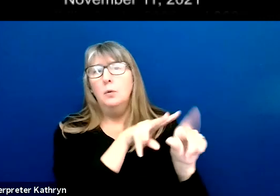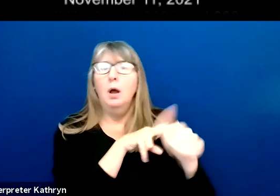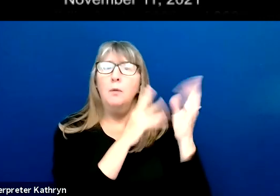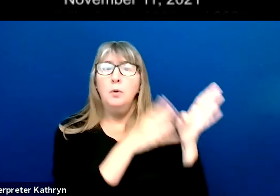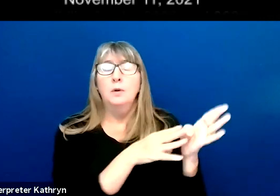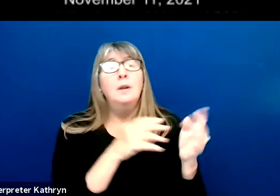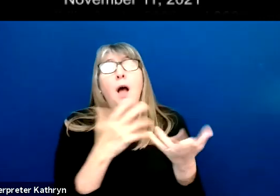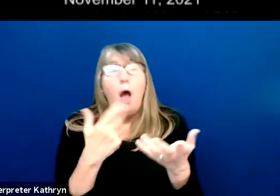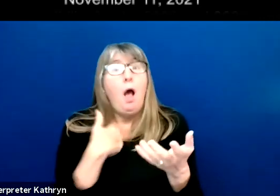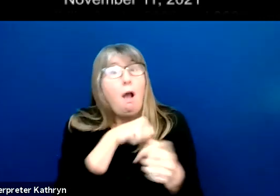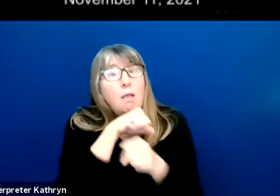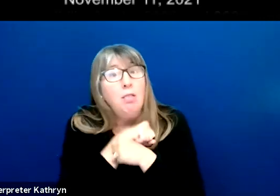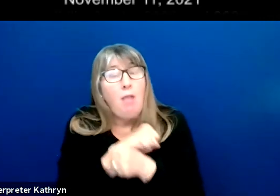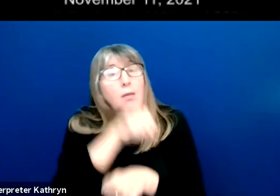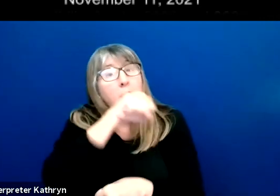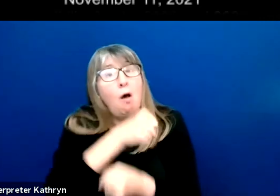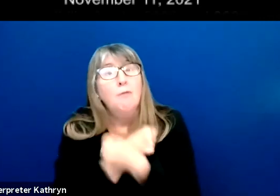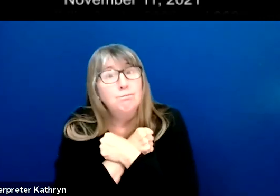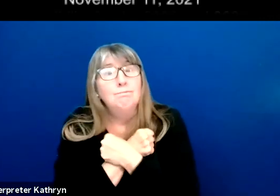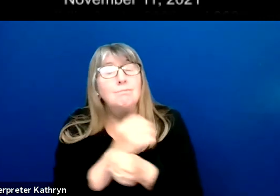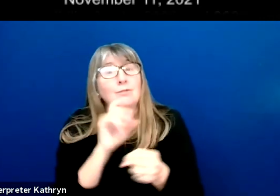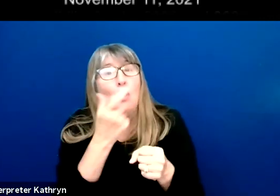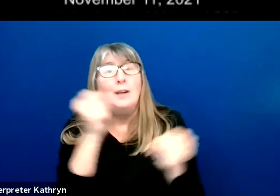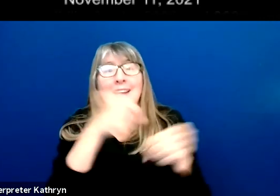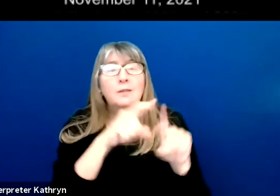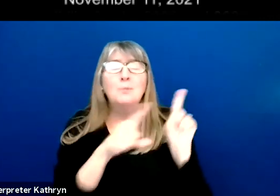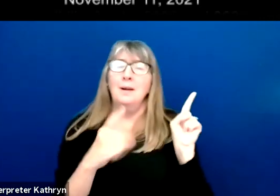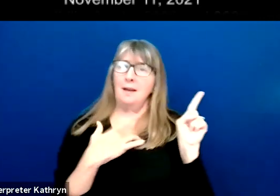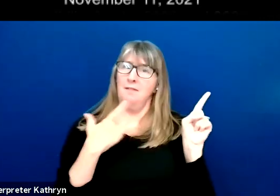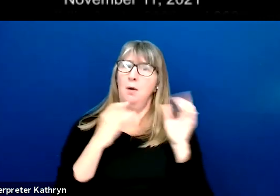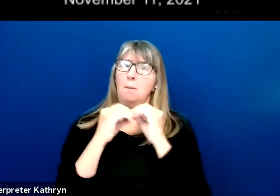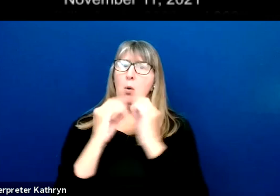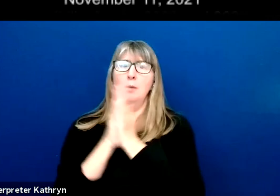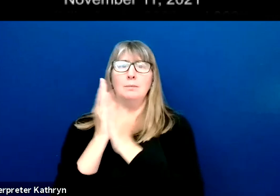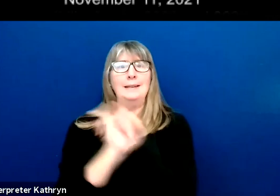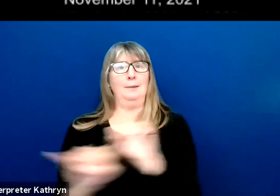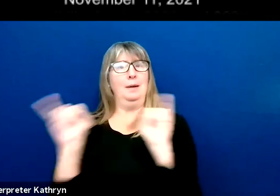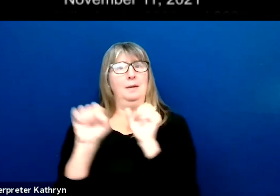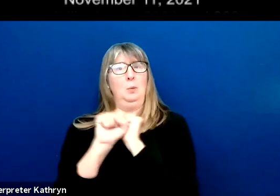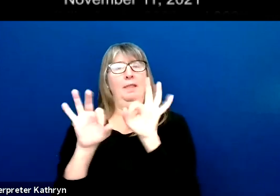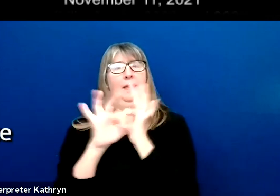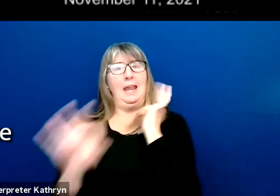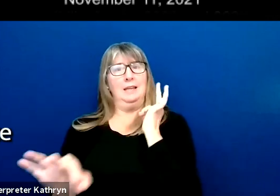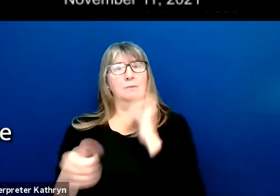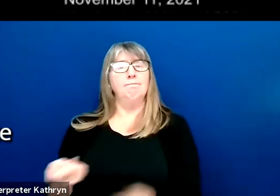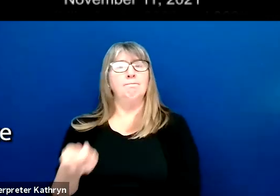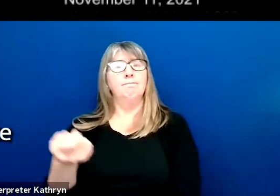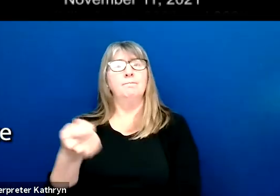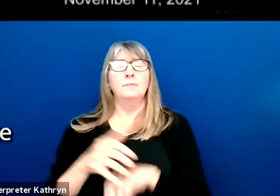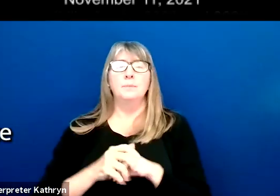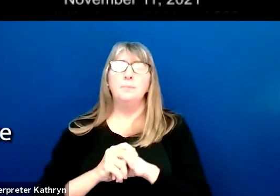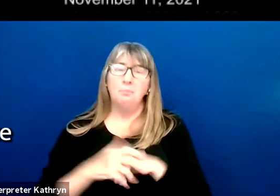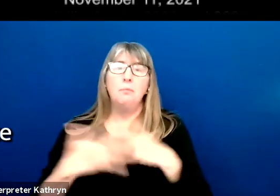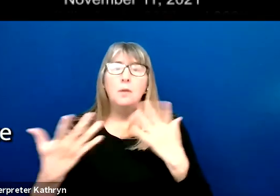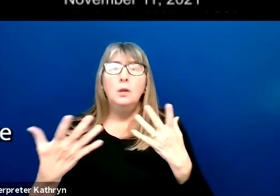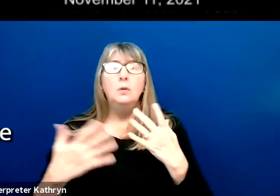didn't love the dog, but because I felt more independent using a cane. And but I do, one of the things that I